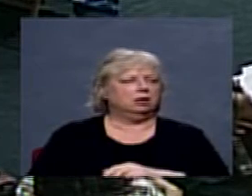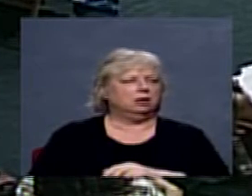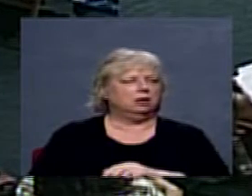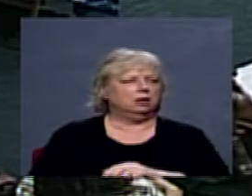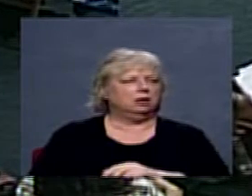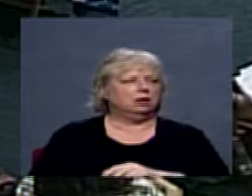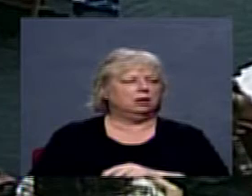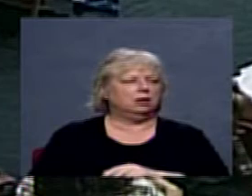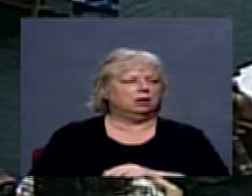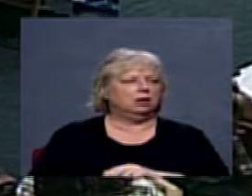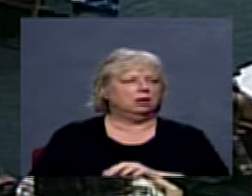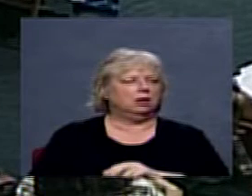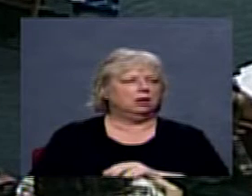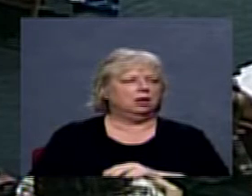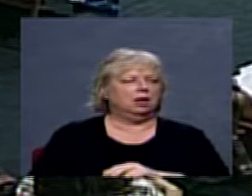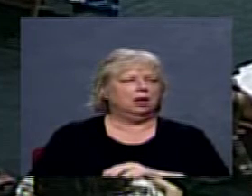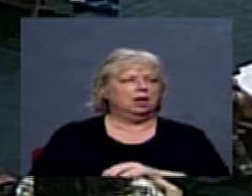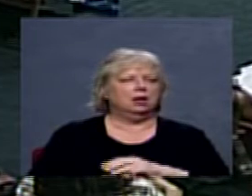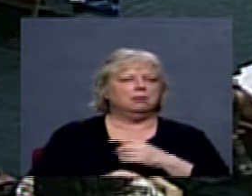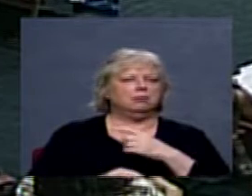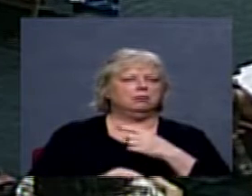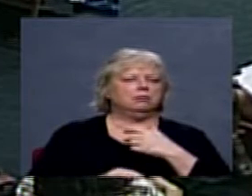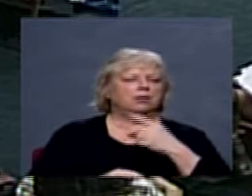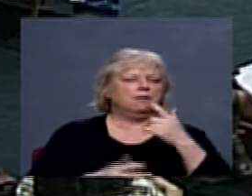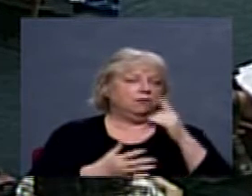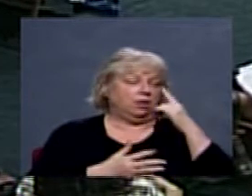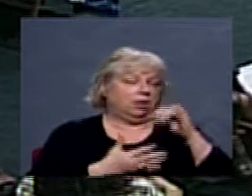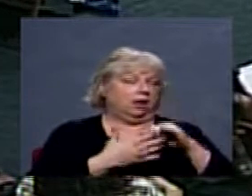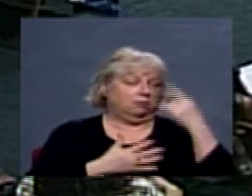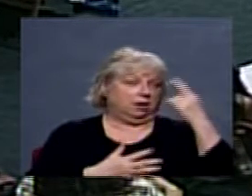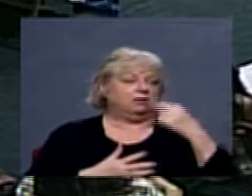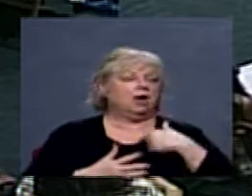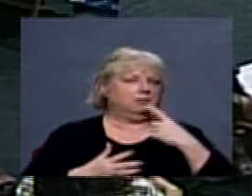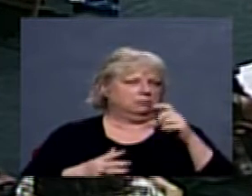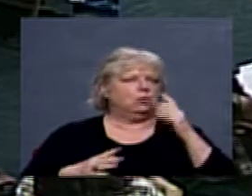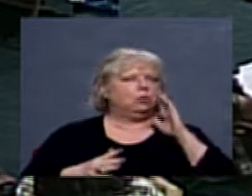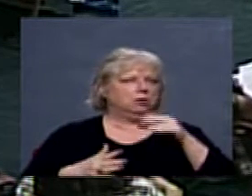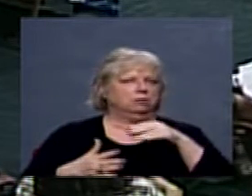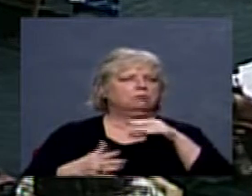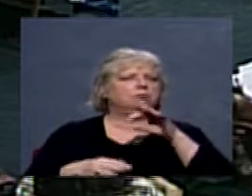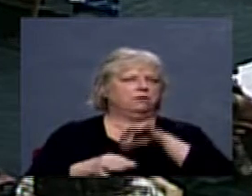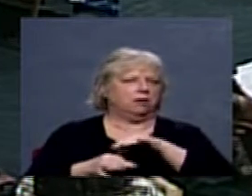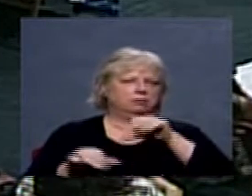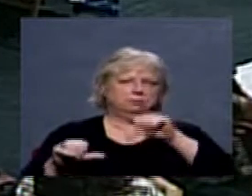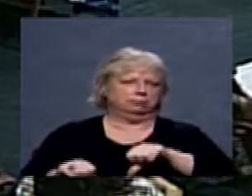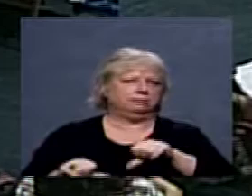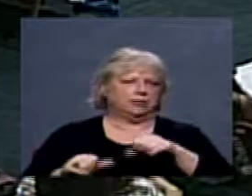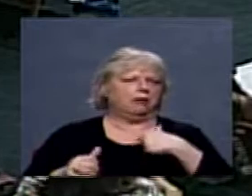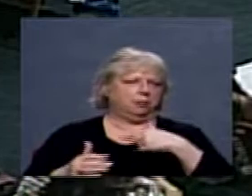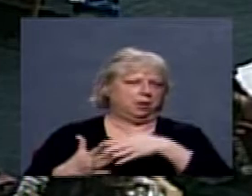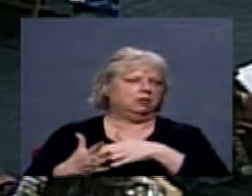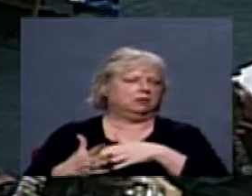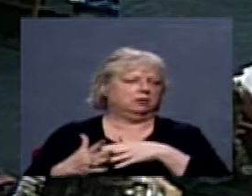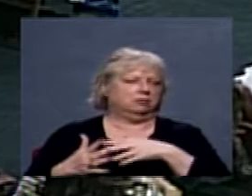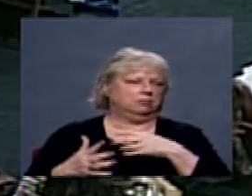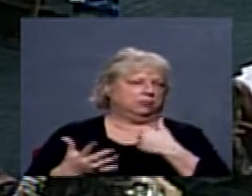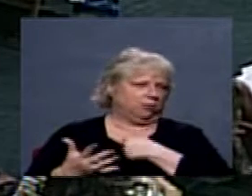reason, and with my cohort here, I'm going to have to be opposed to this. Sorry about that. David?